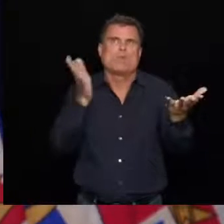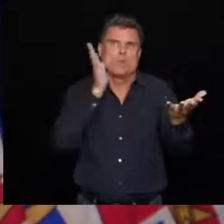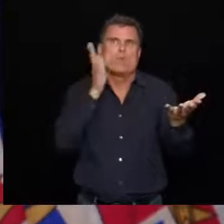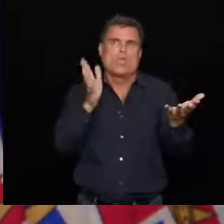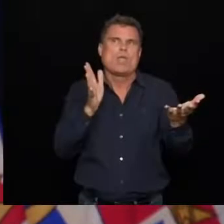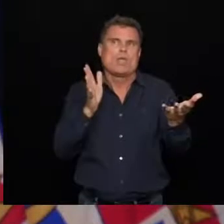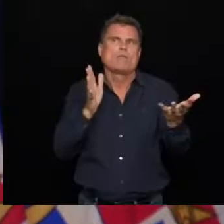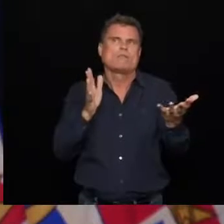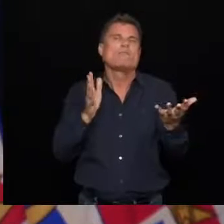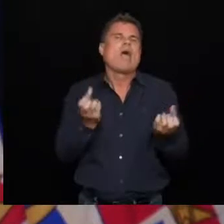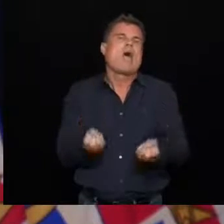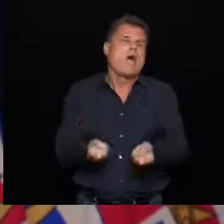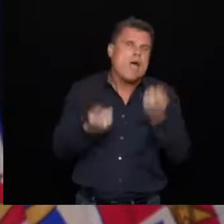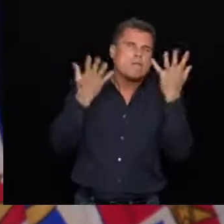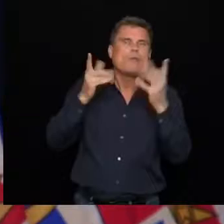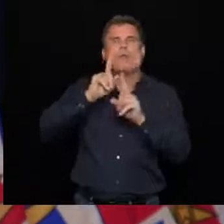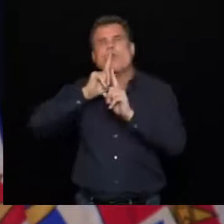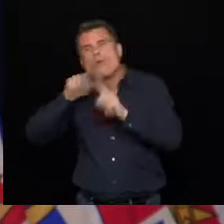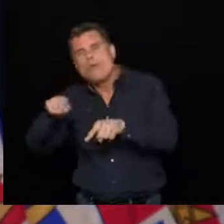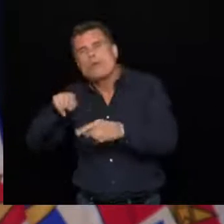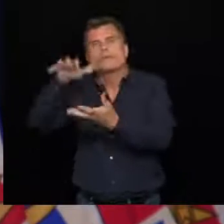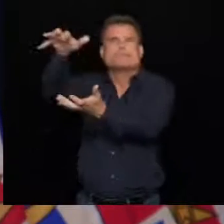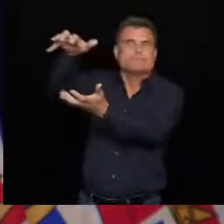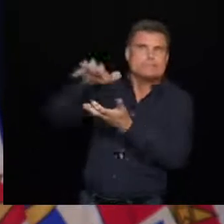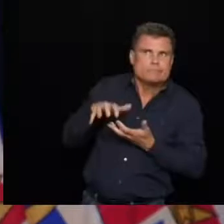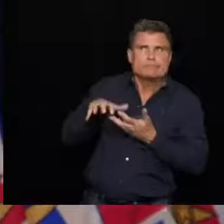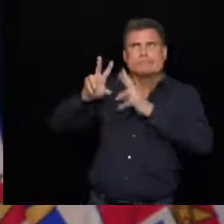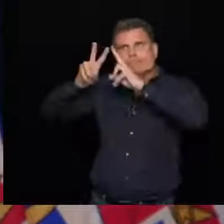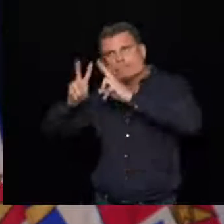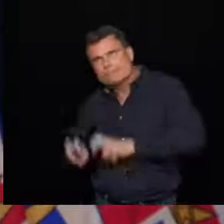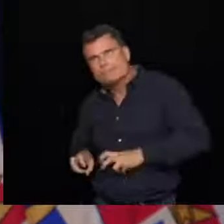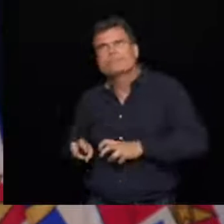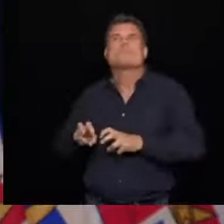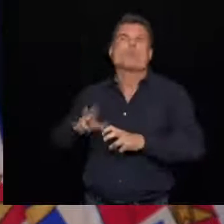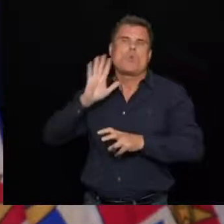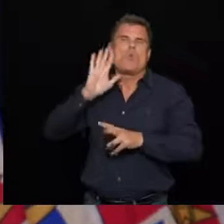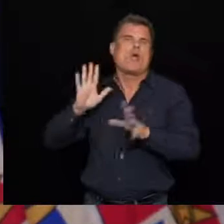the update on the surgery restart, and that will